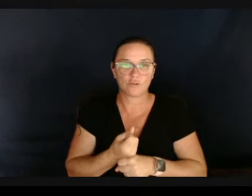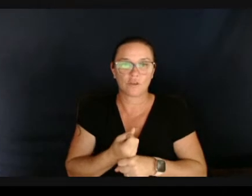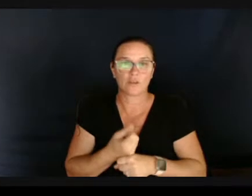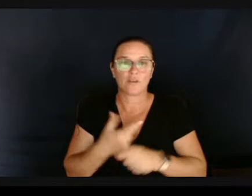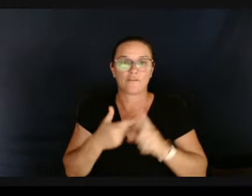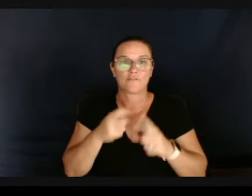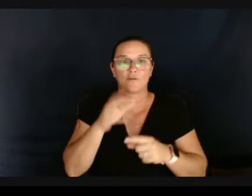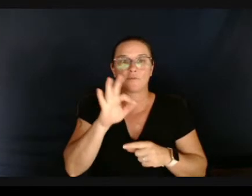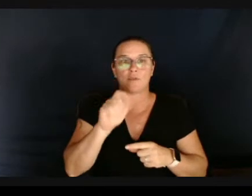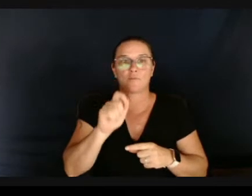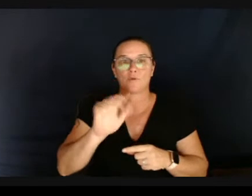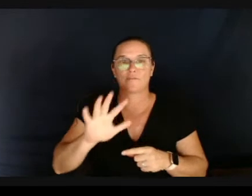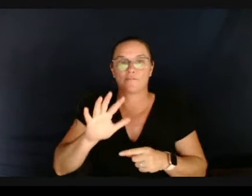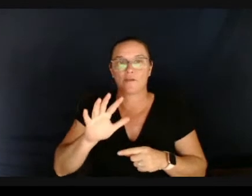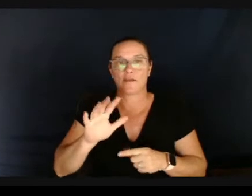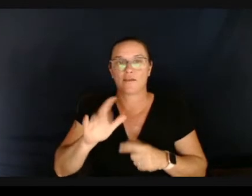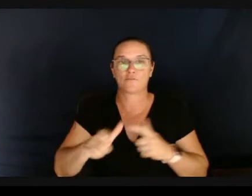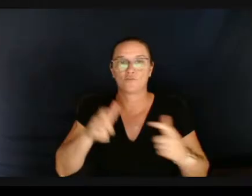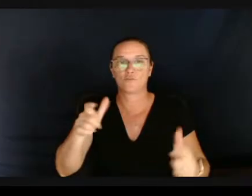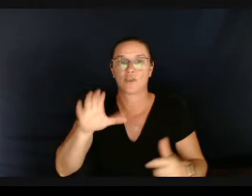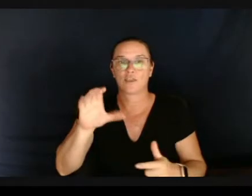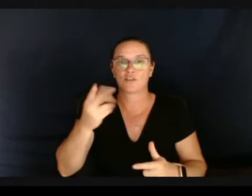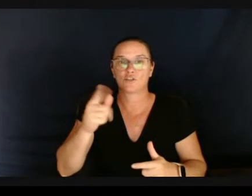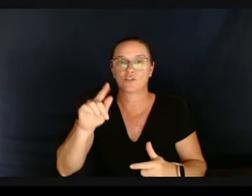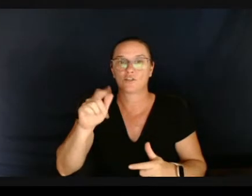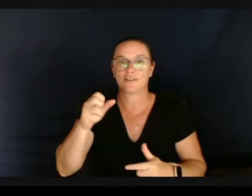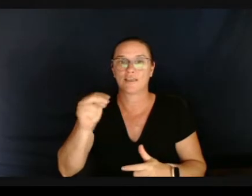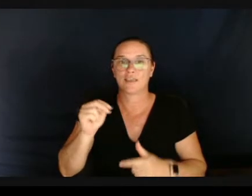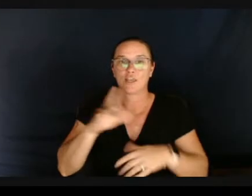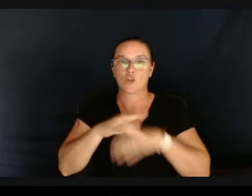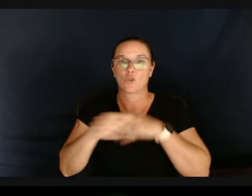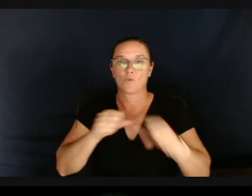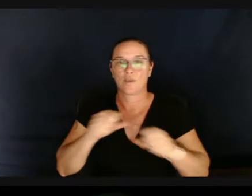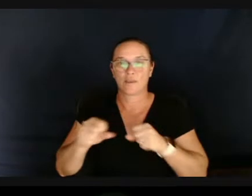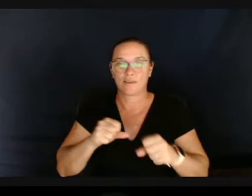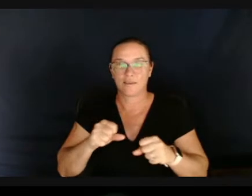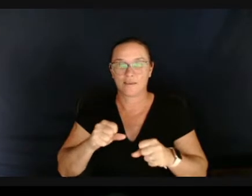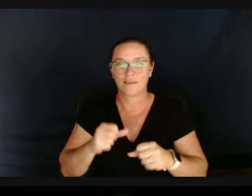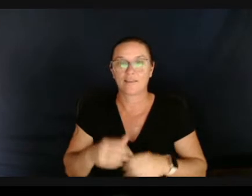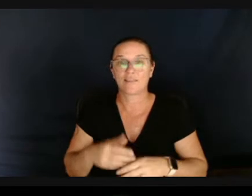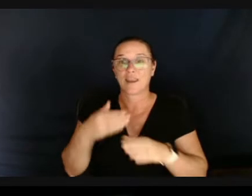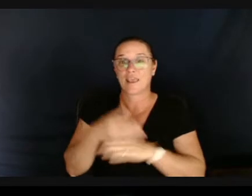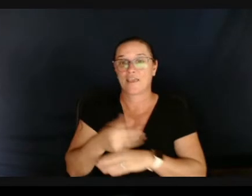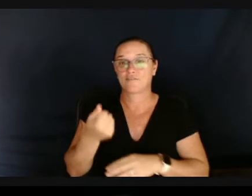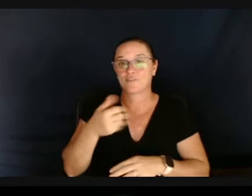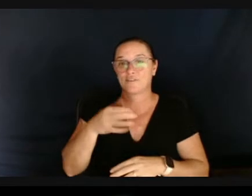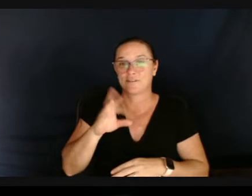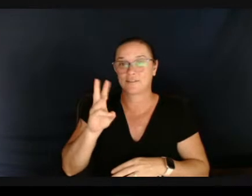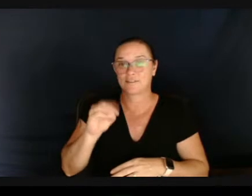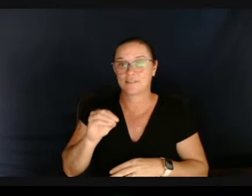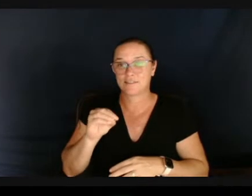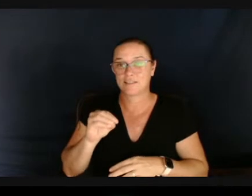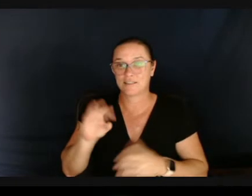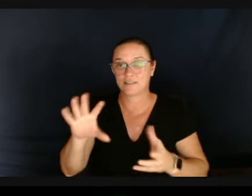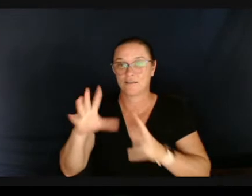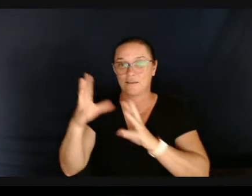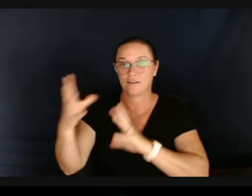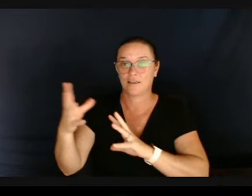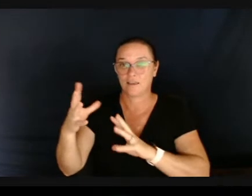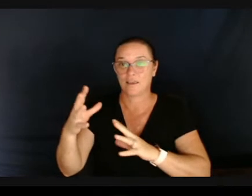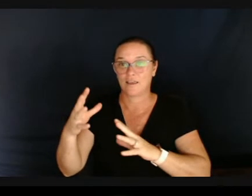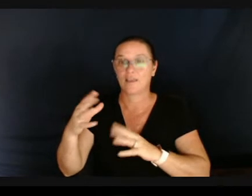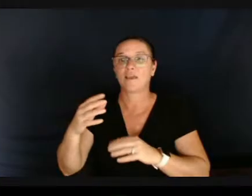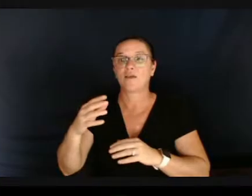earthquake. And so they note that after the 1960 destruction, as well as declining sugarcane plantations,